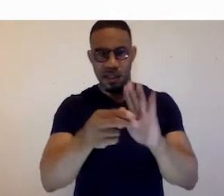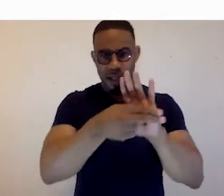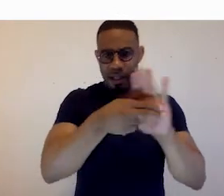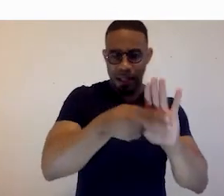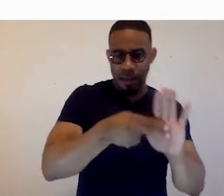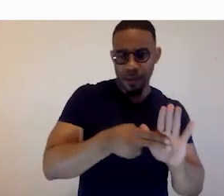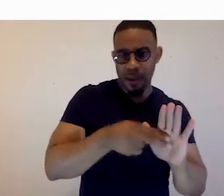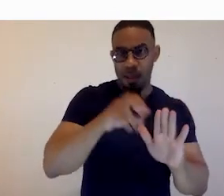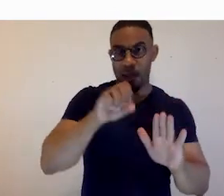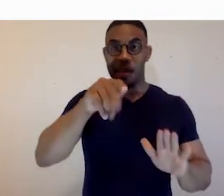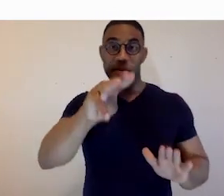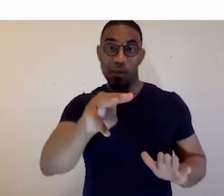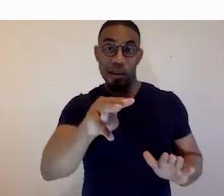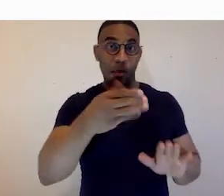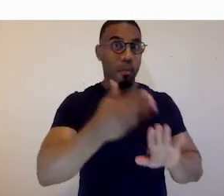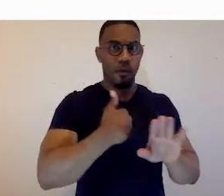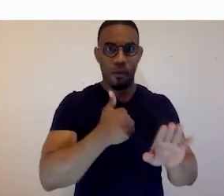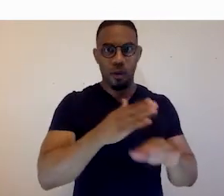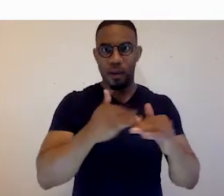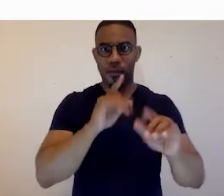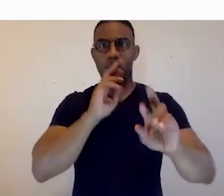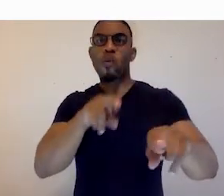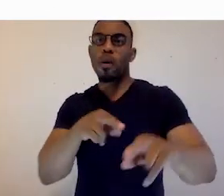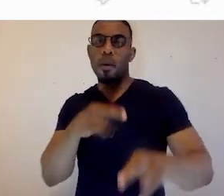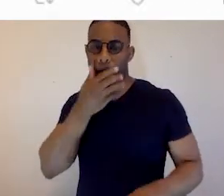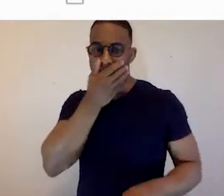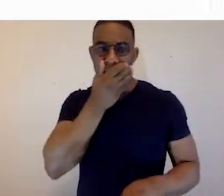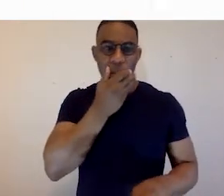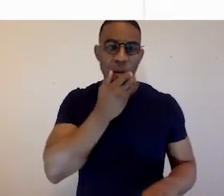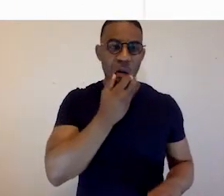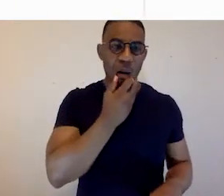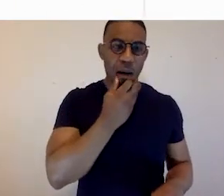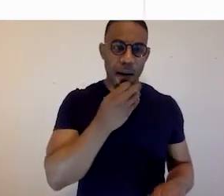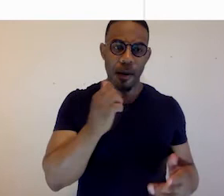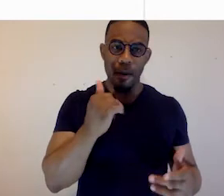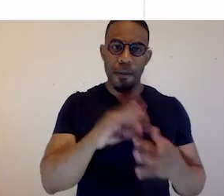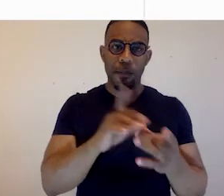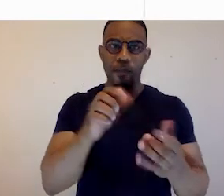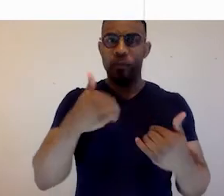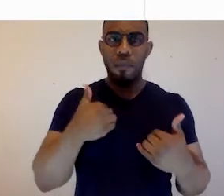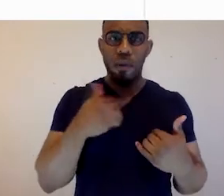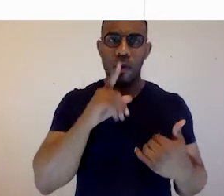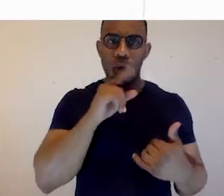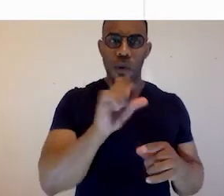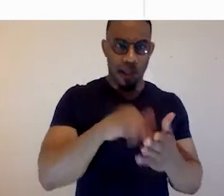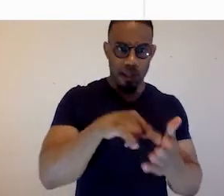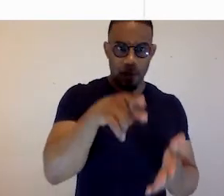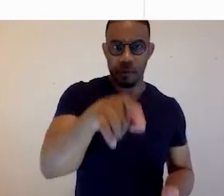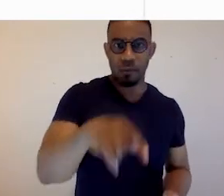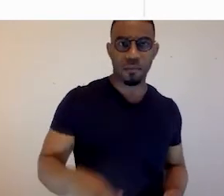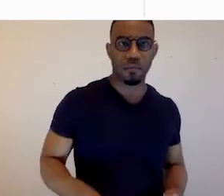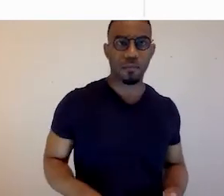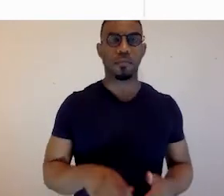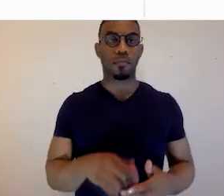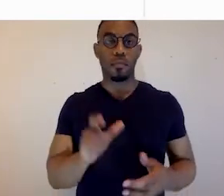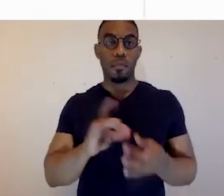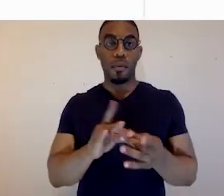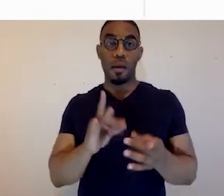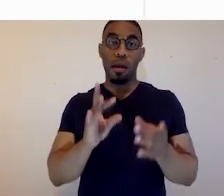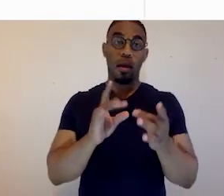classify spam before it's even reported. So let's say you had a tweet like this. And this